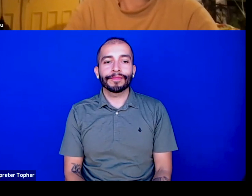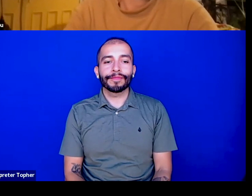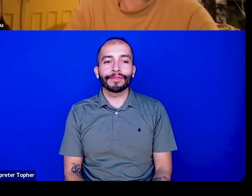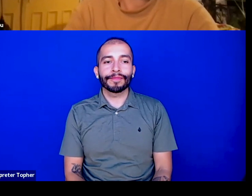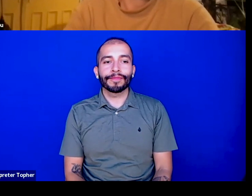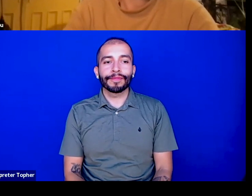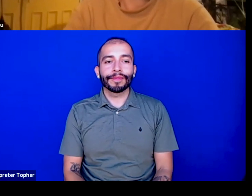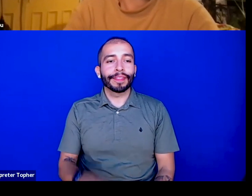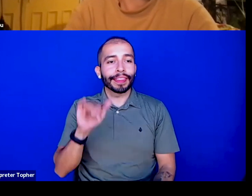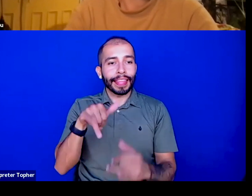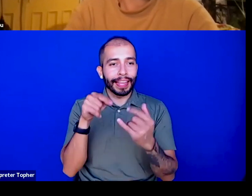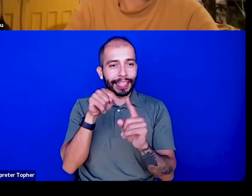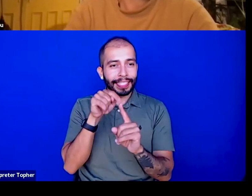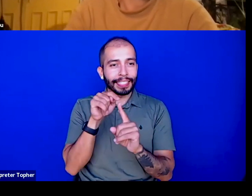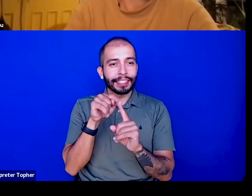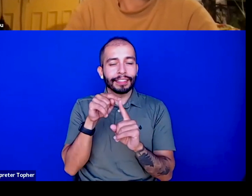so anyone can start.